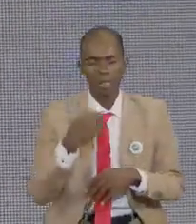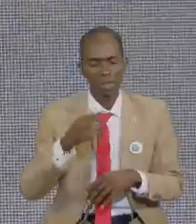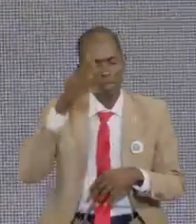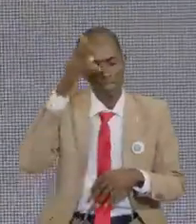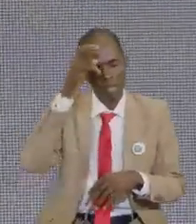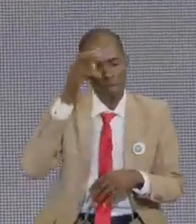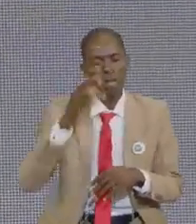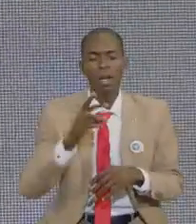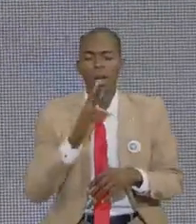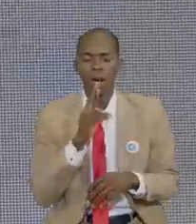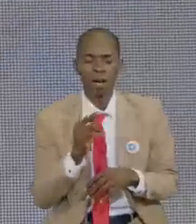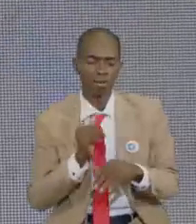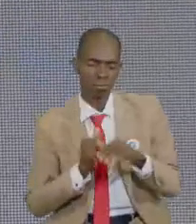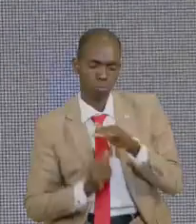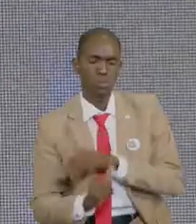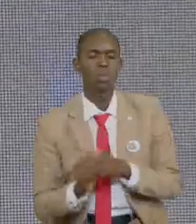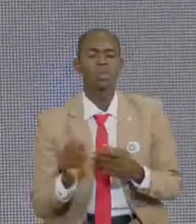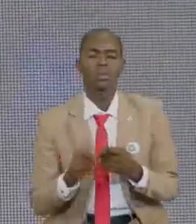were subject unto them.